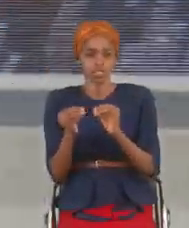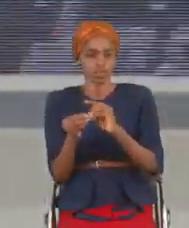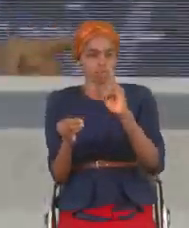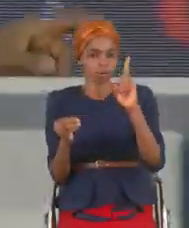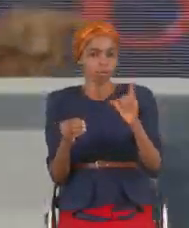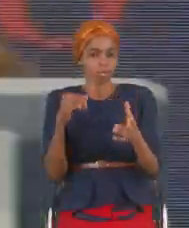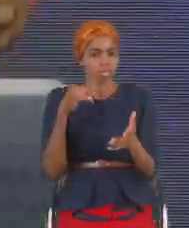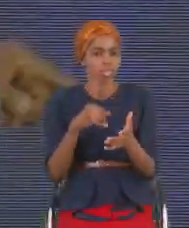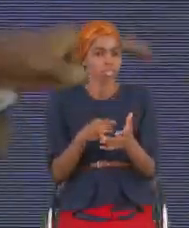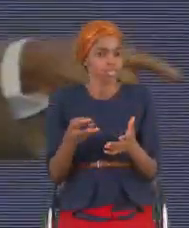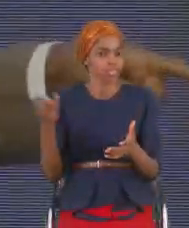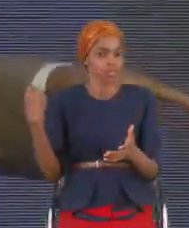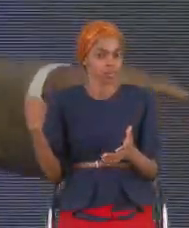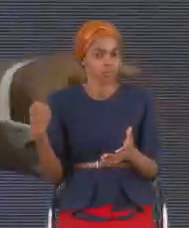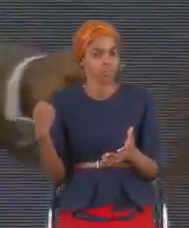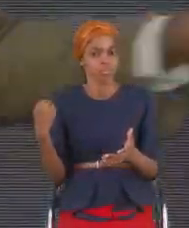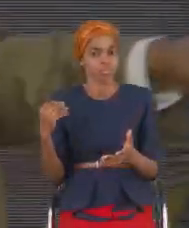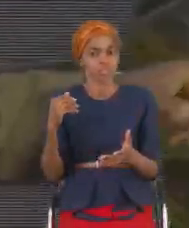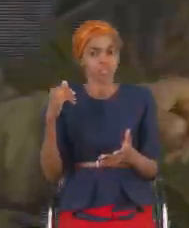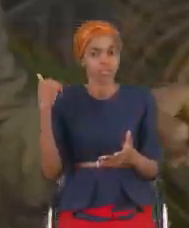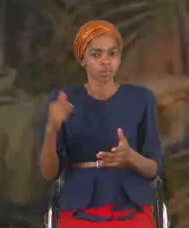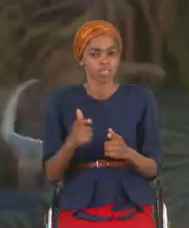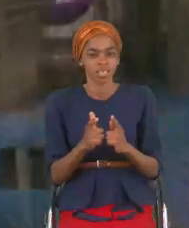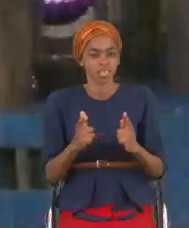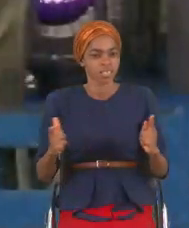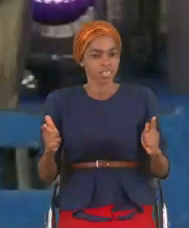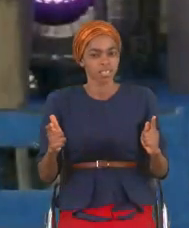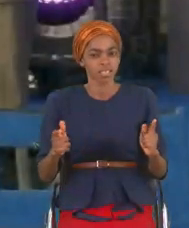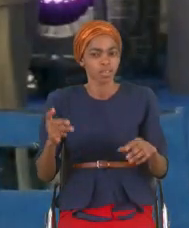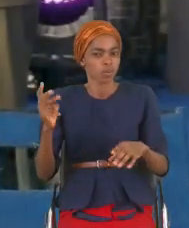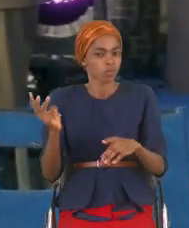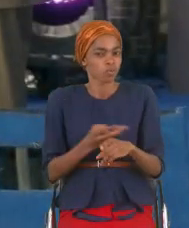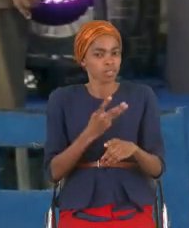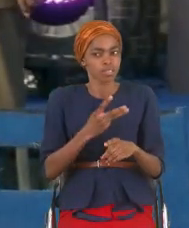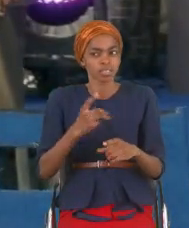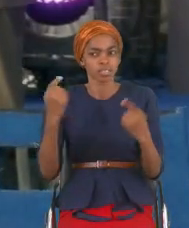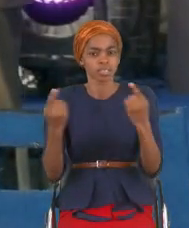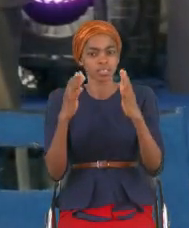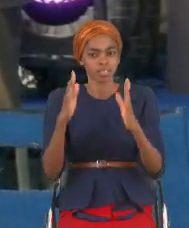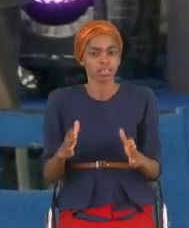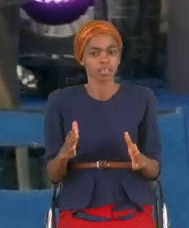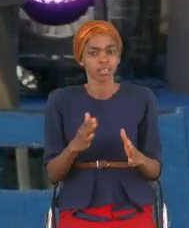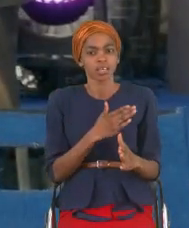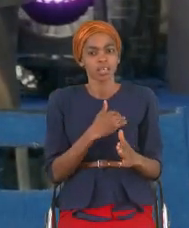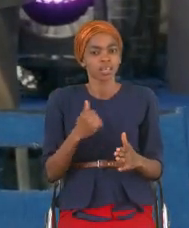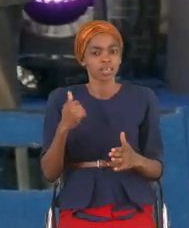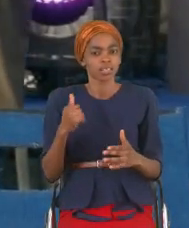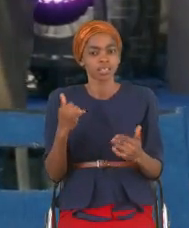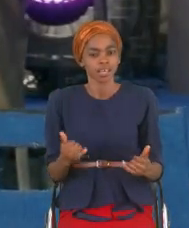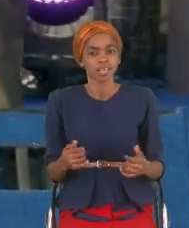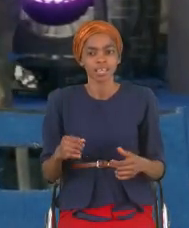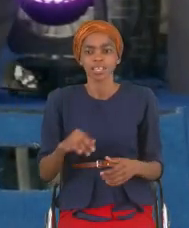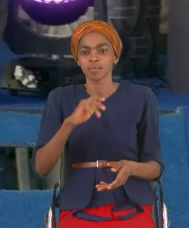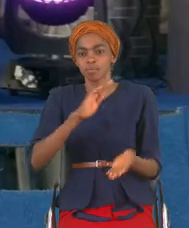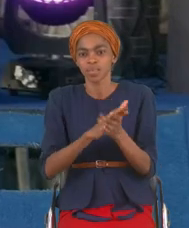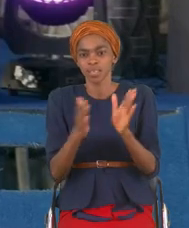was an injurious sinner it became an incredible sage it